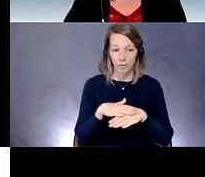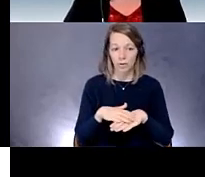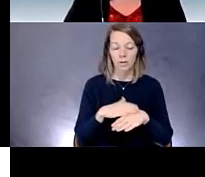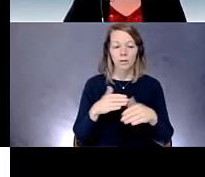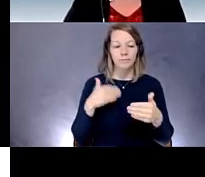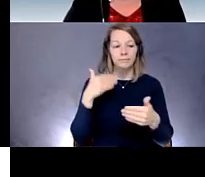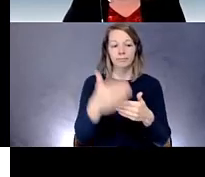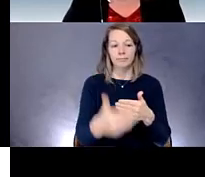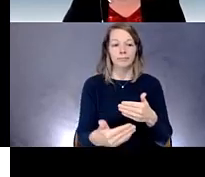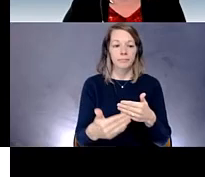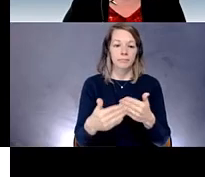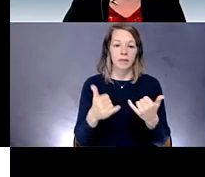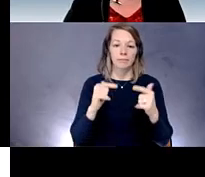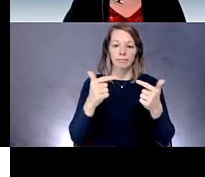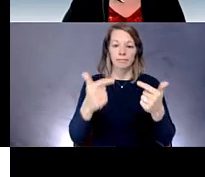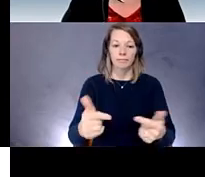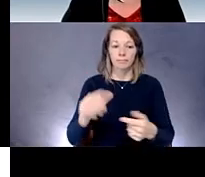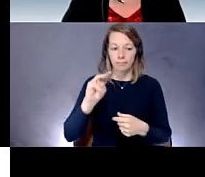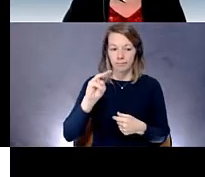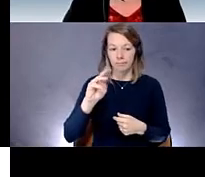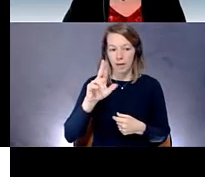next slide, I will turn it back to you, Marilyn.